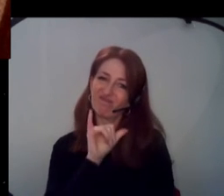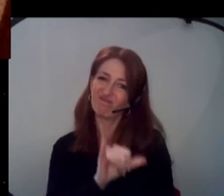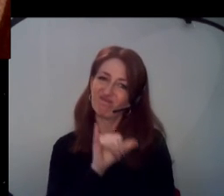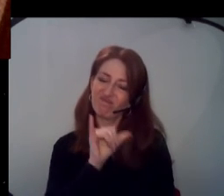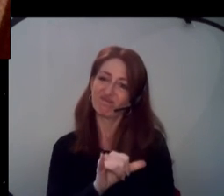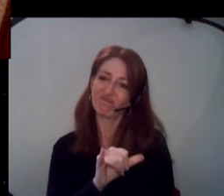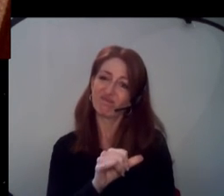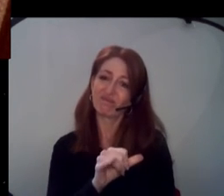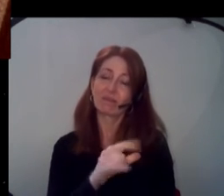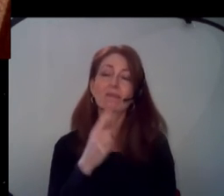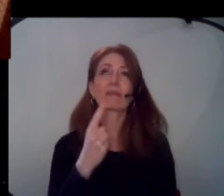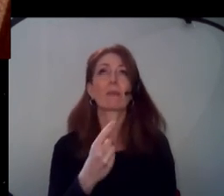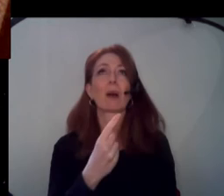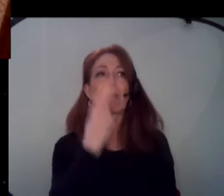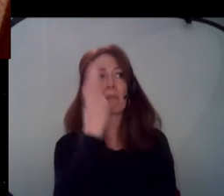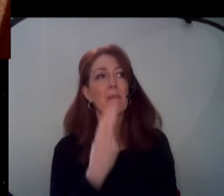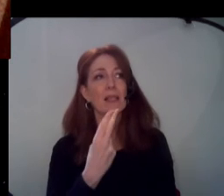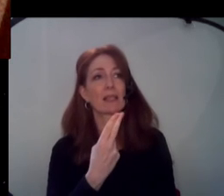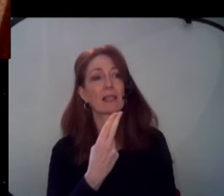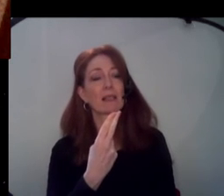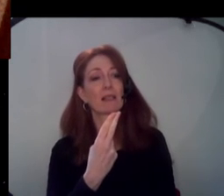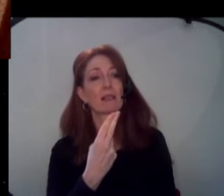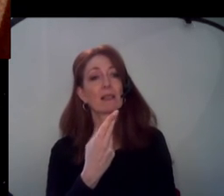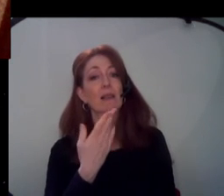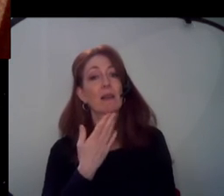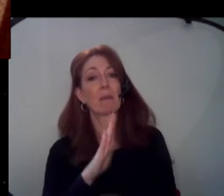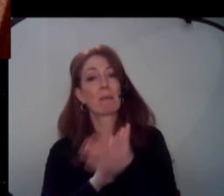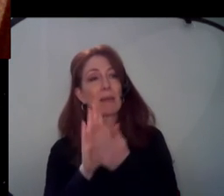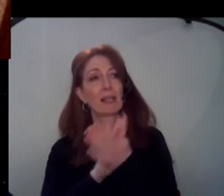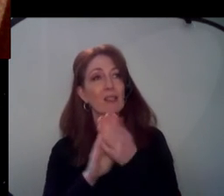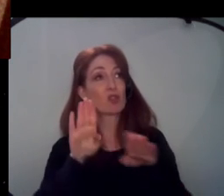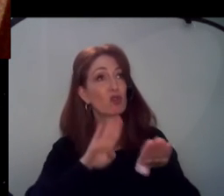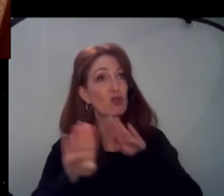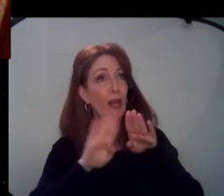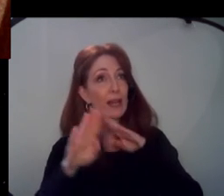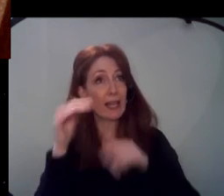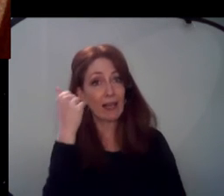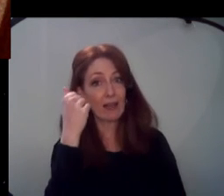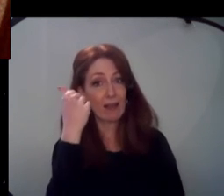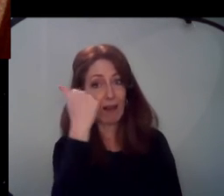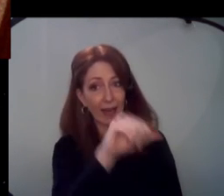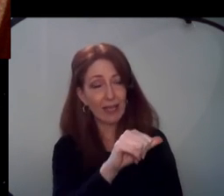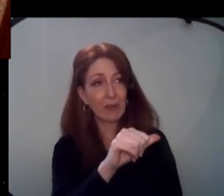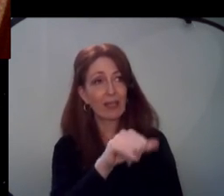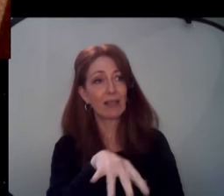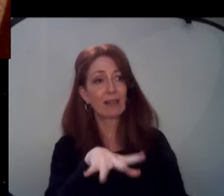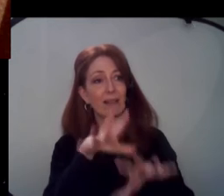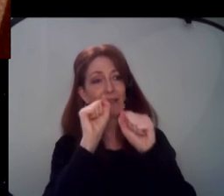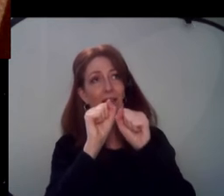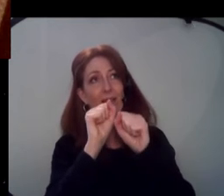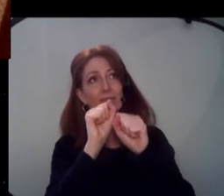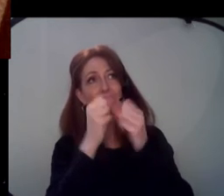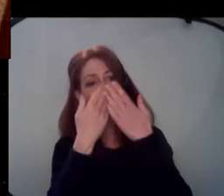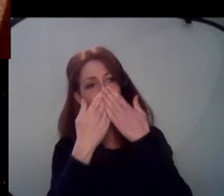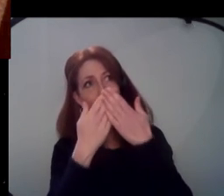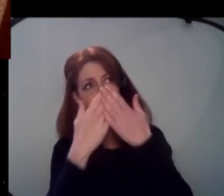by artists who have been allowed into the academies, who've studied drawing from life, of sort of